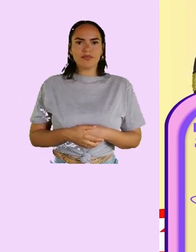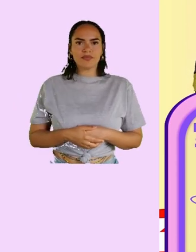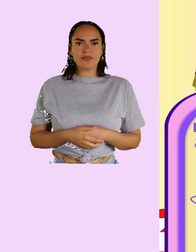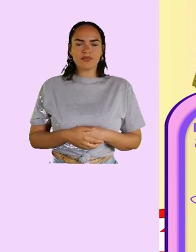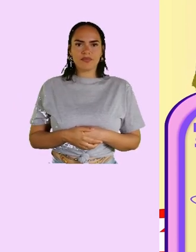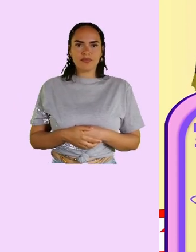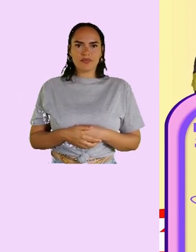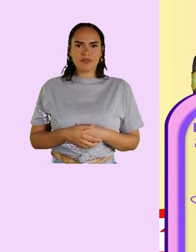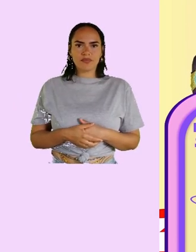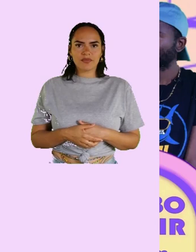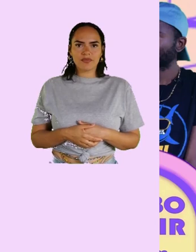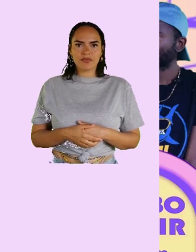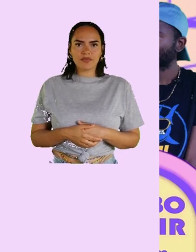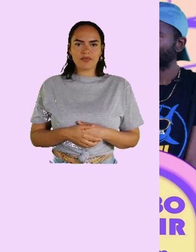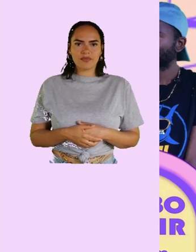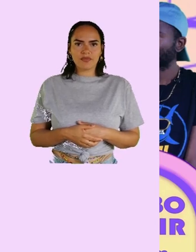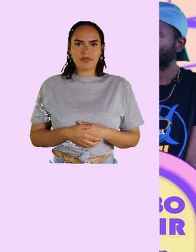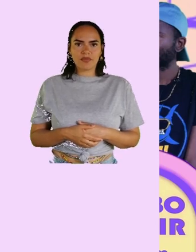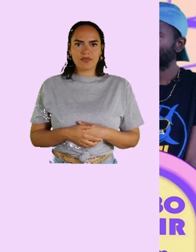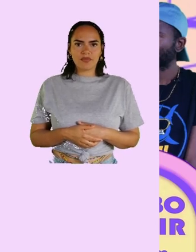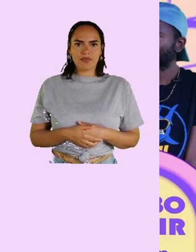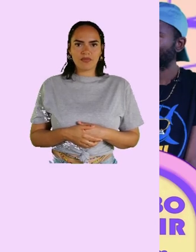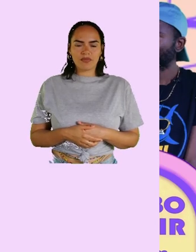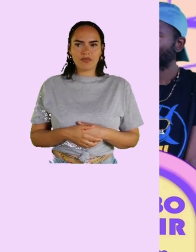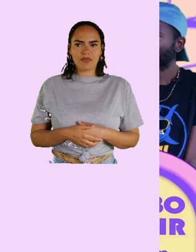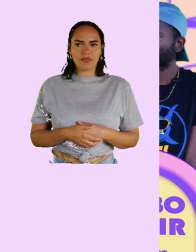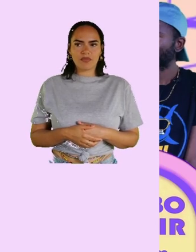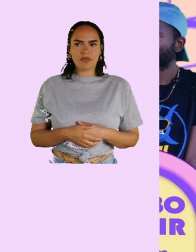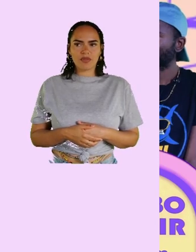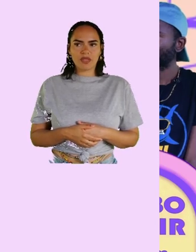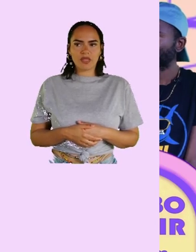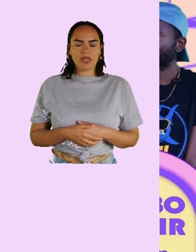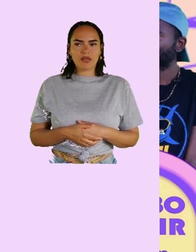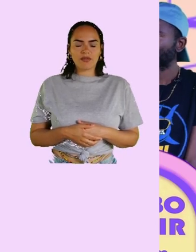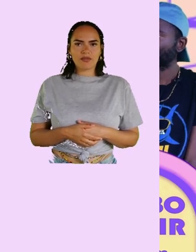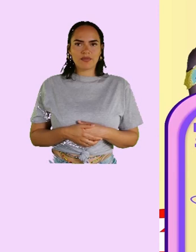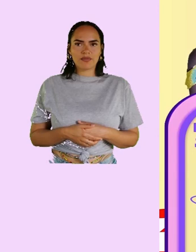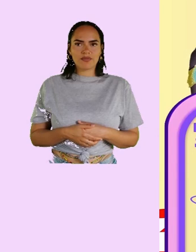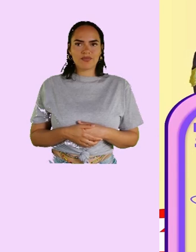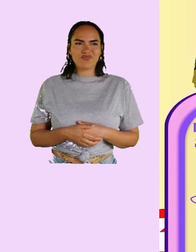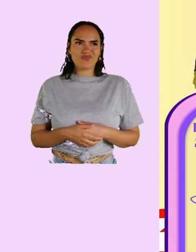Beautifully put, Hot Girl Samir. And what will you be doing if you win that £2,000 cash prize?